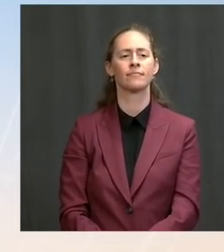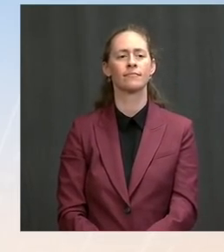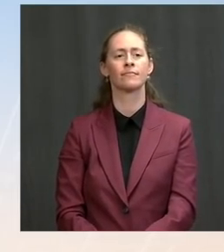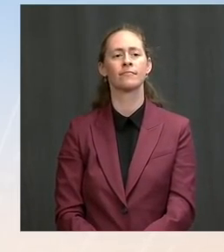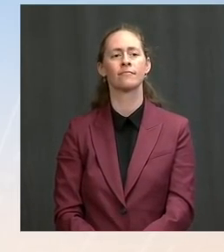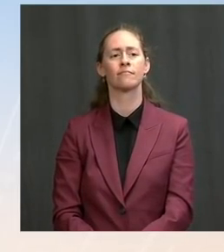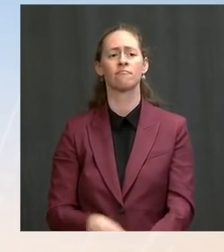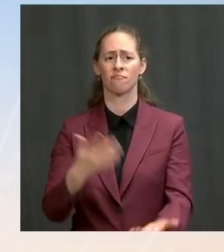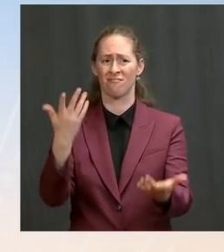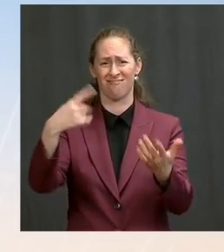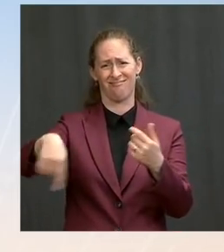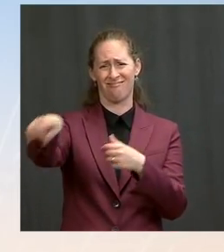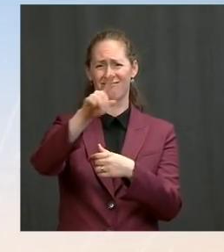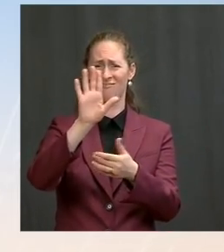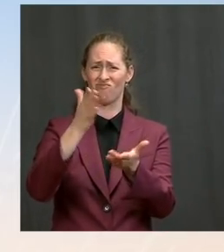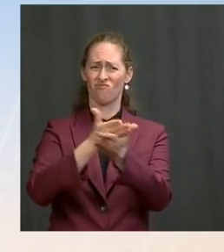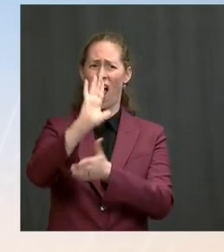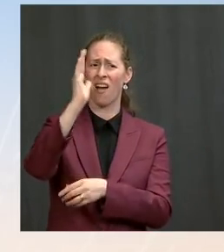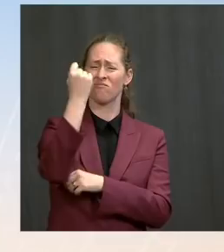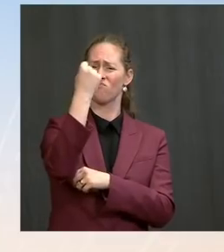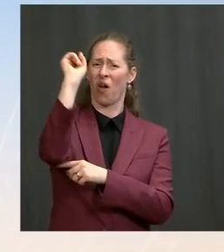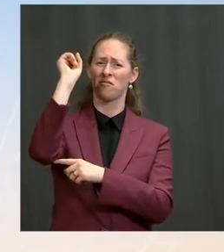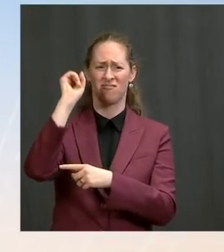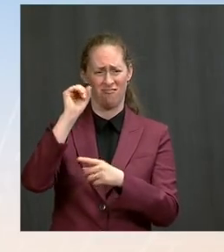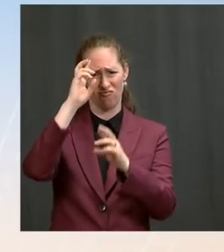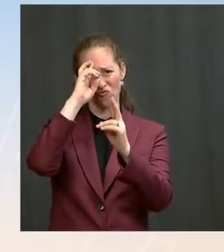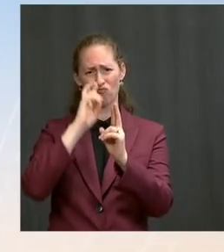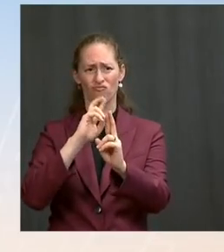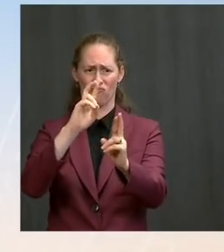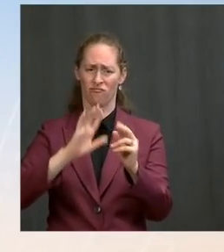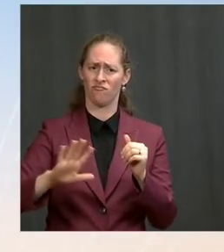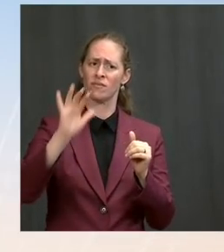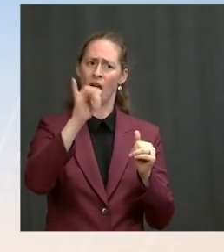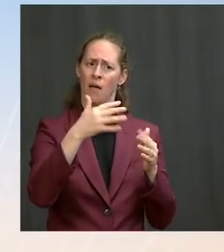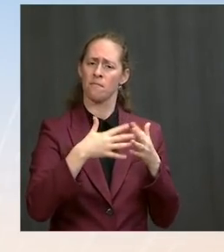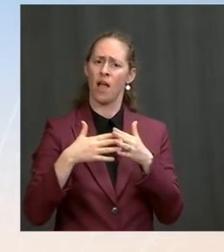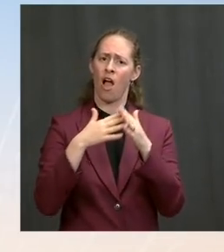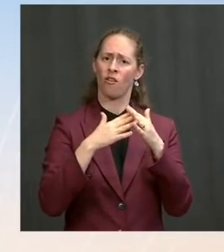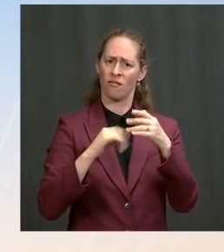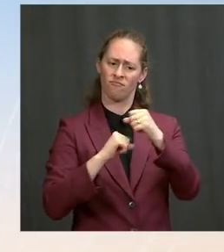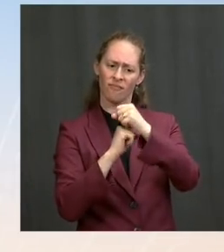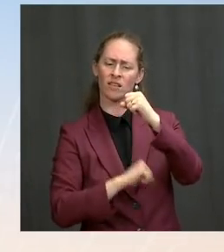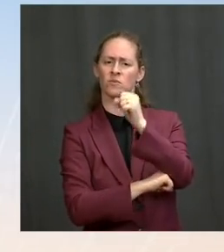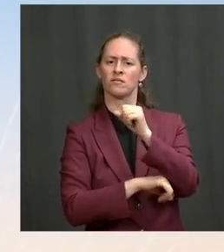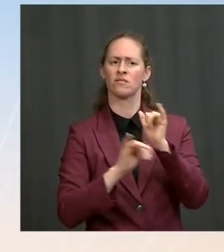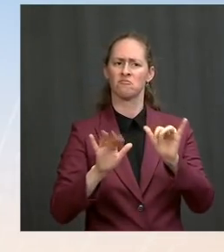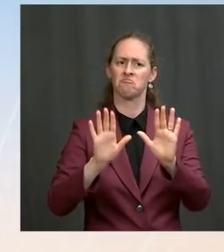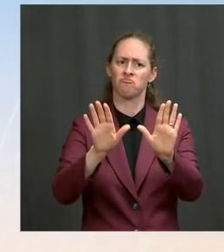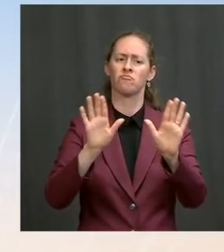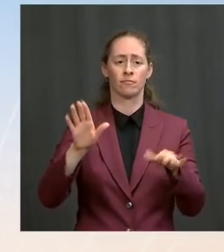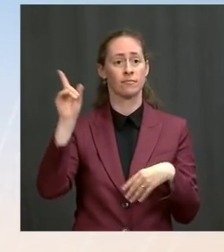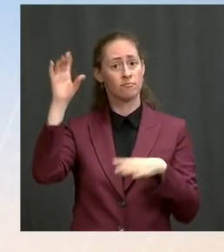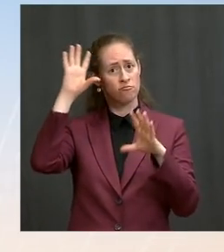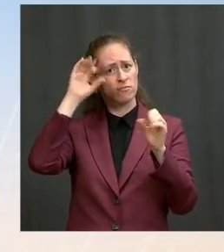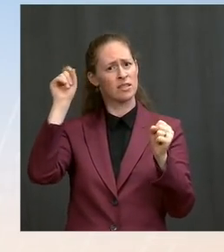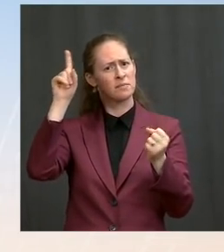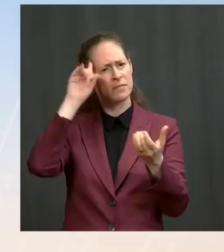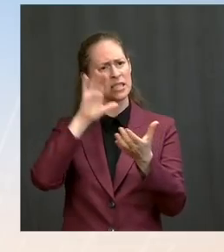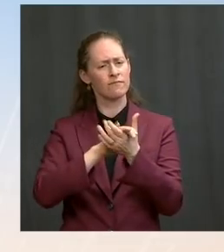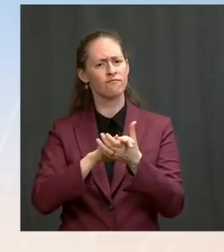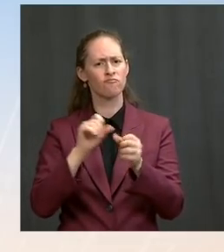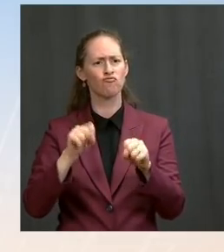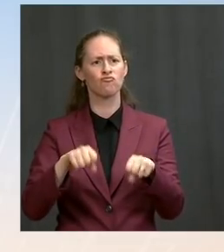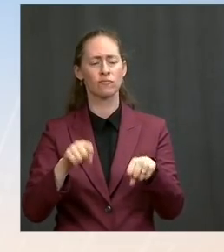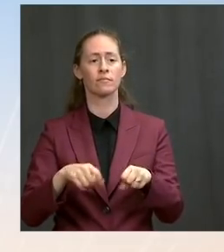right of anyone to peacefully protest. That's an American right, a fundamental right. I will say that the president believes that what's in the